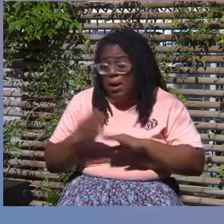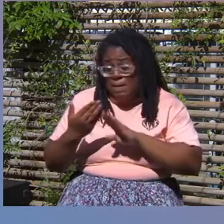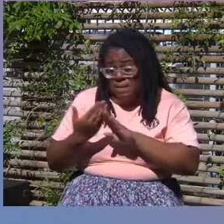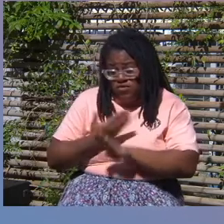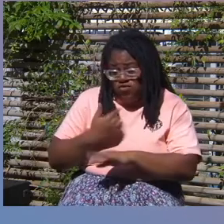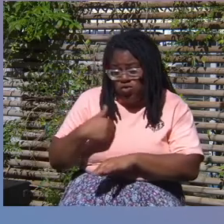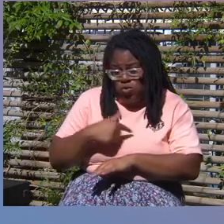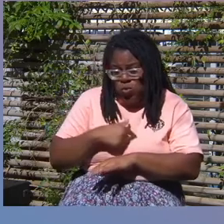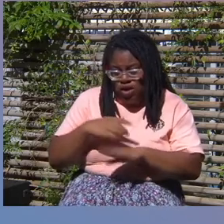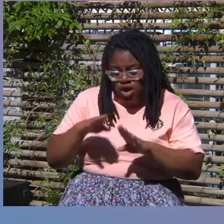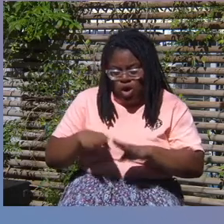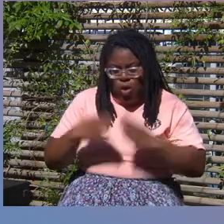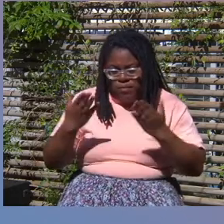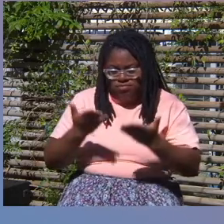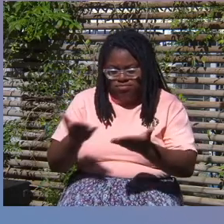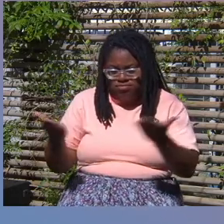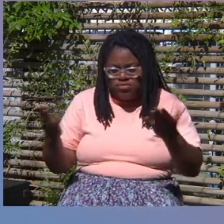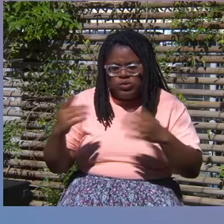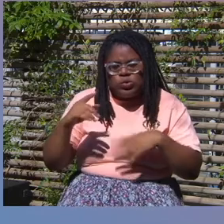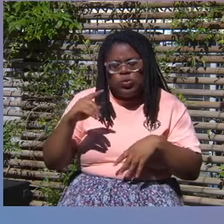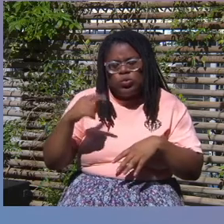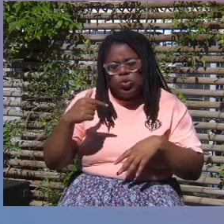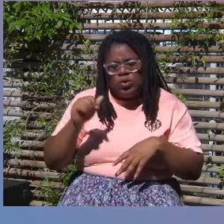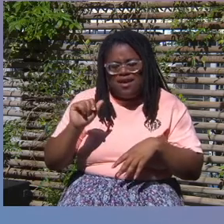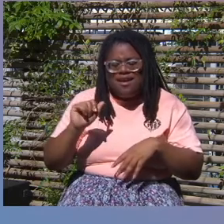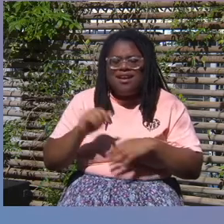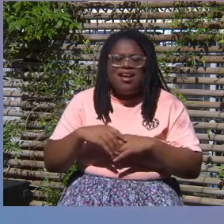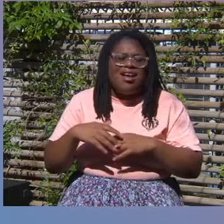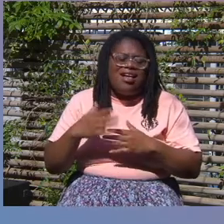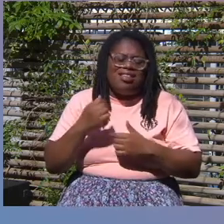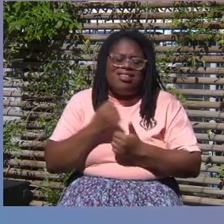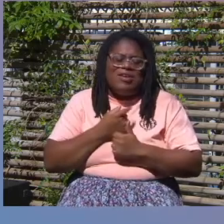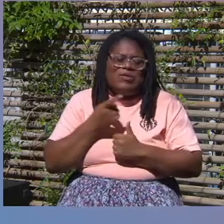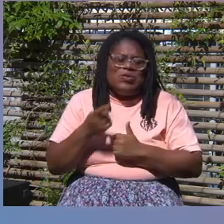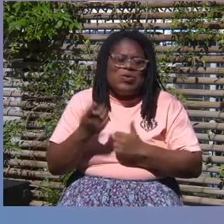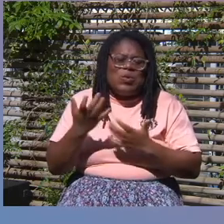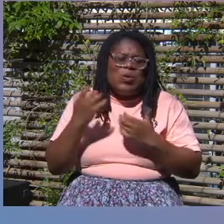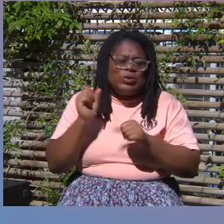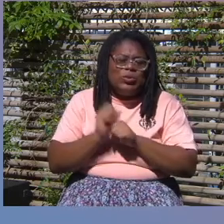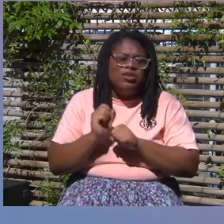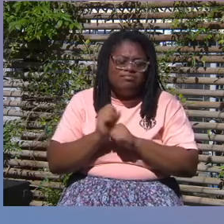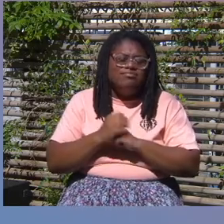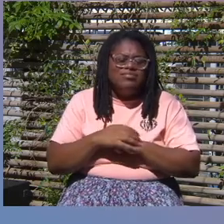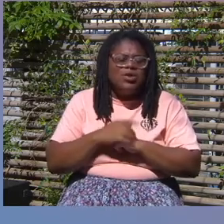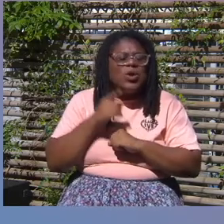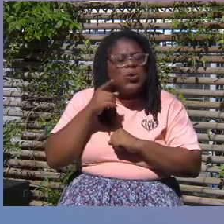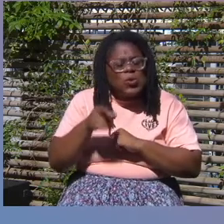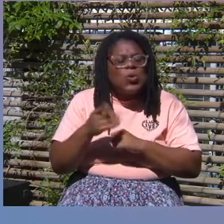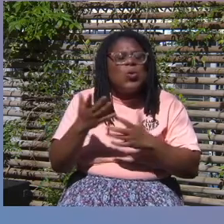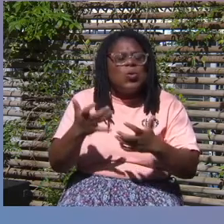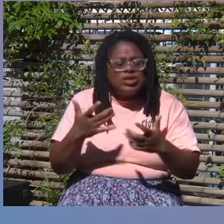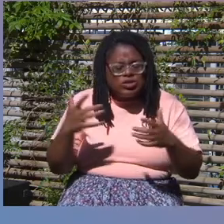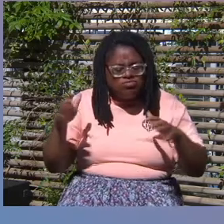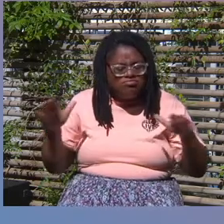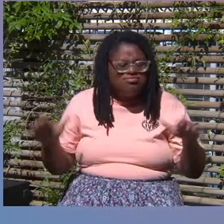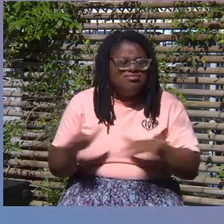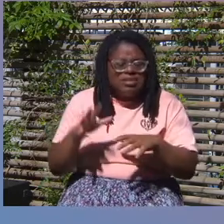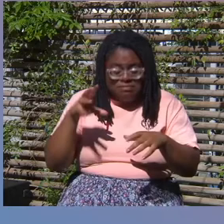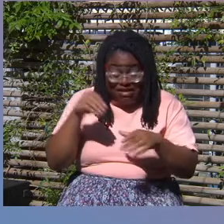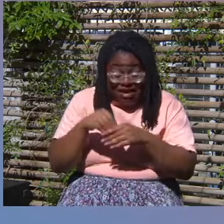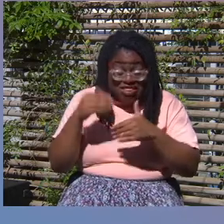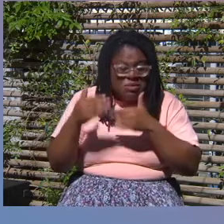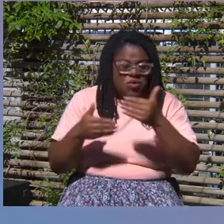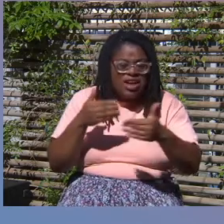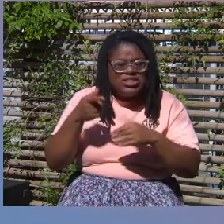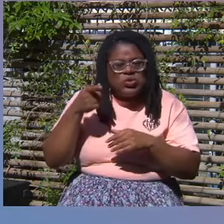we open up to some questions, I love that you want to work. You want to do the work. You want to be in the